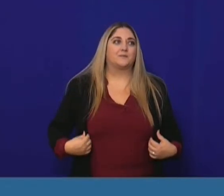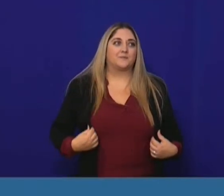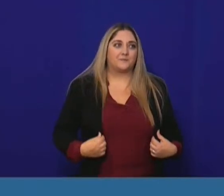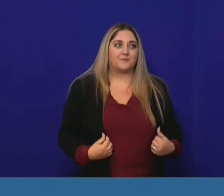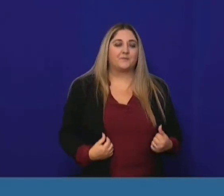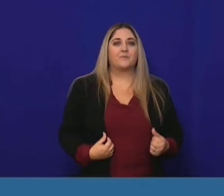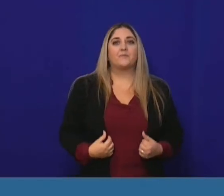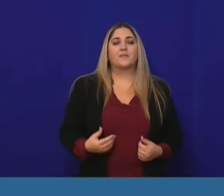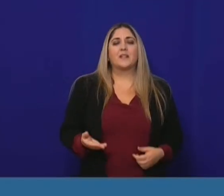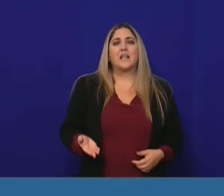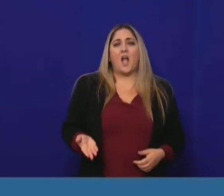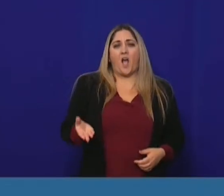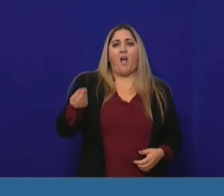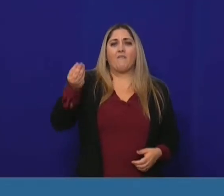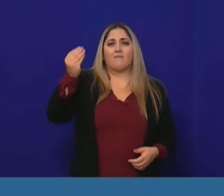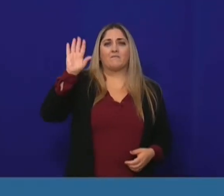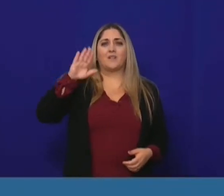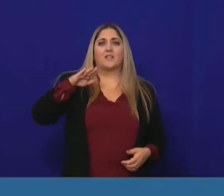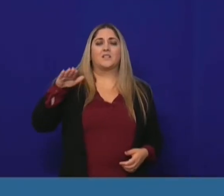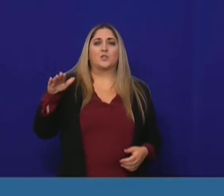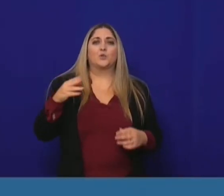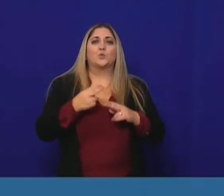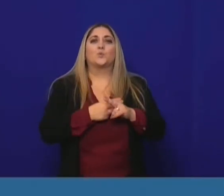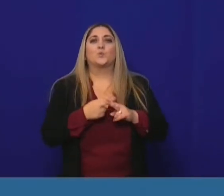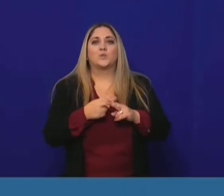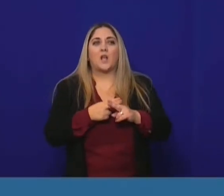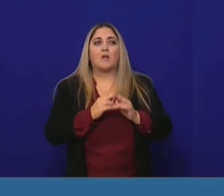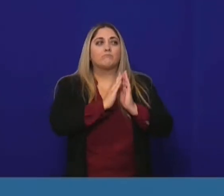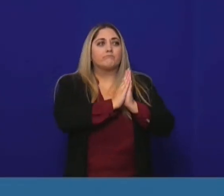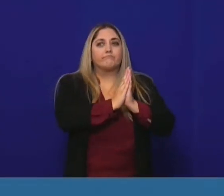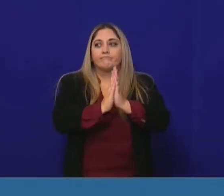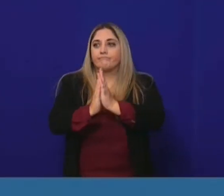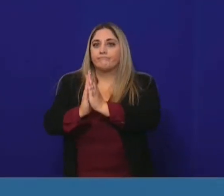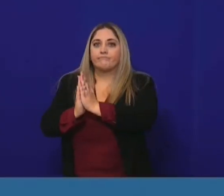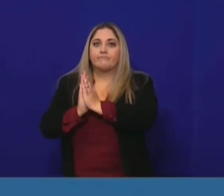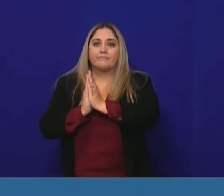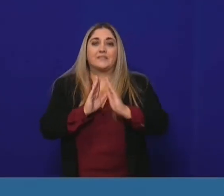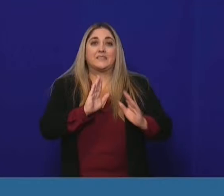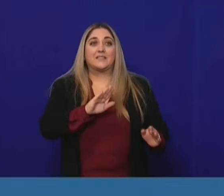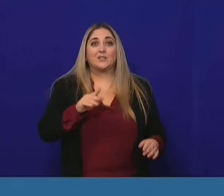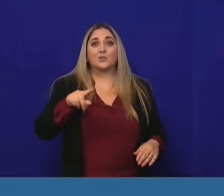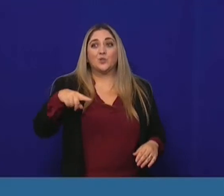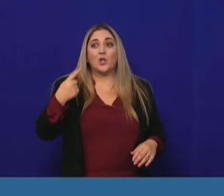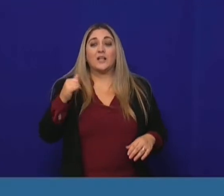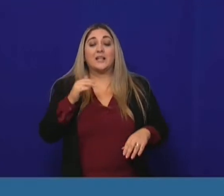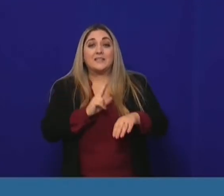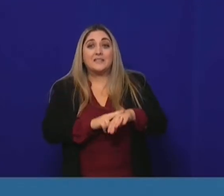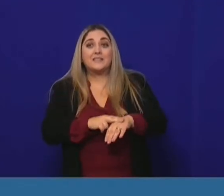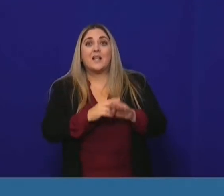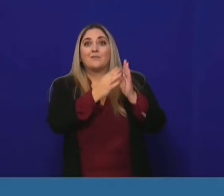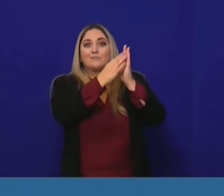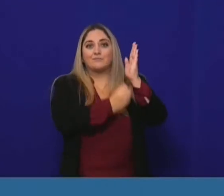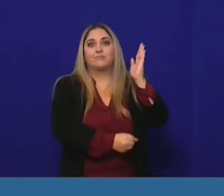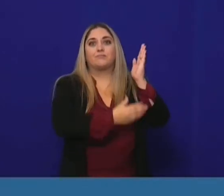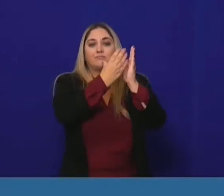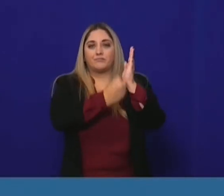Fatti kellna uptake tajjeb ħafna sa issa u nirrakkomanda n-nies kollha li huma jistgħu jiddownloadjaw din l-app biex issa stess